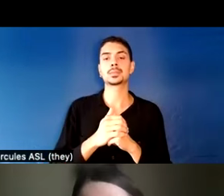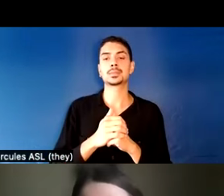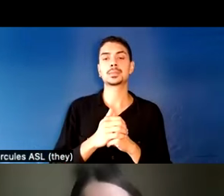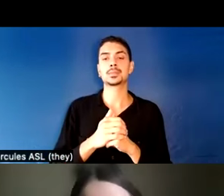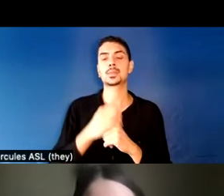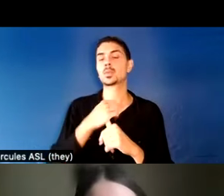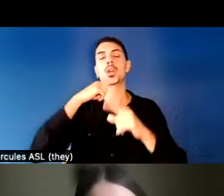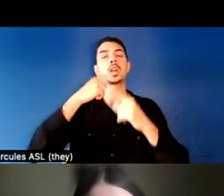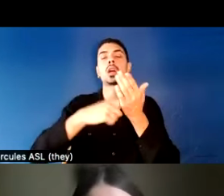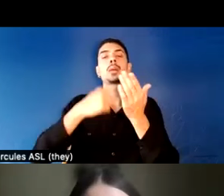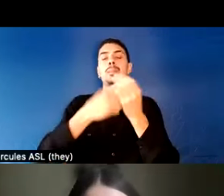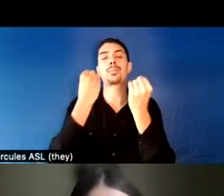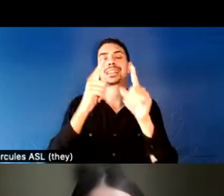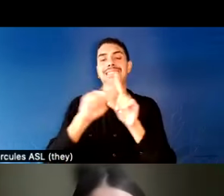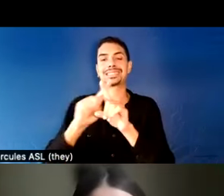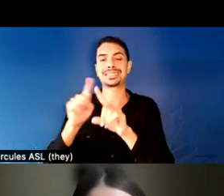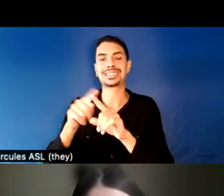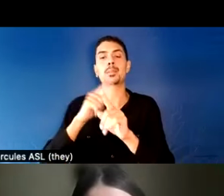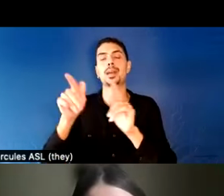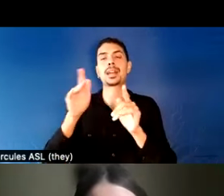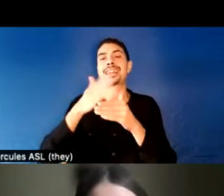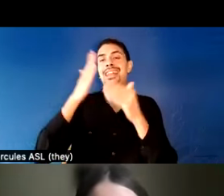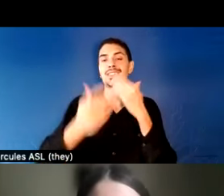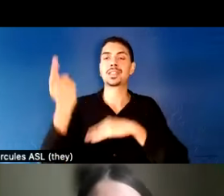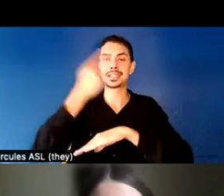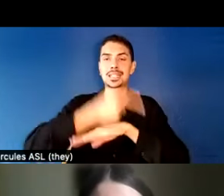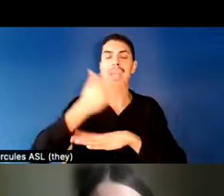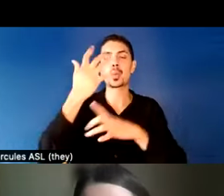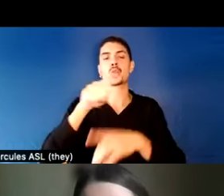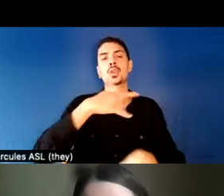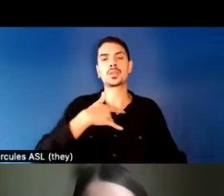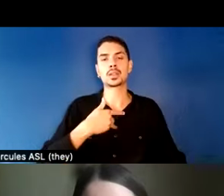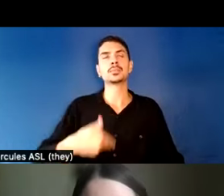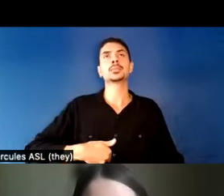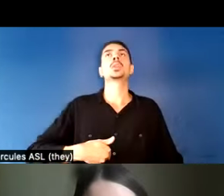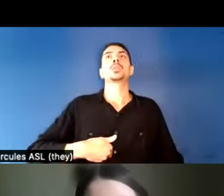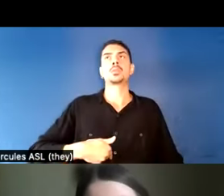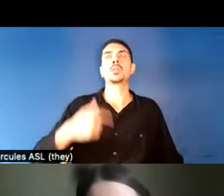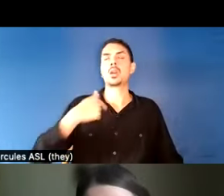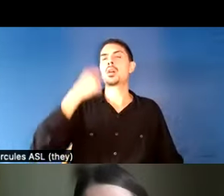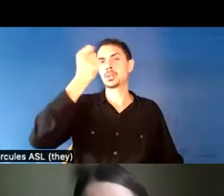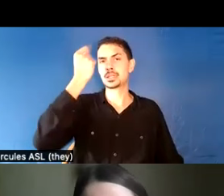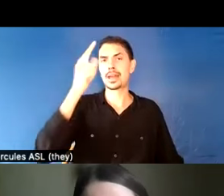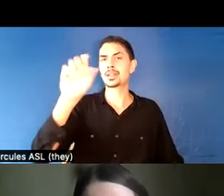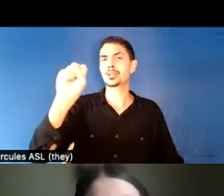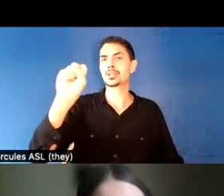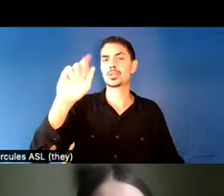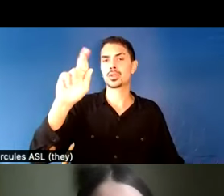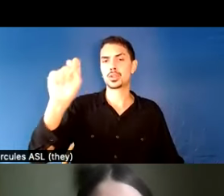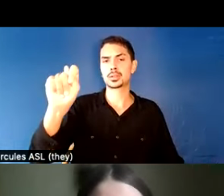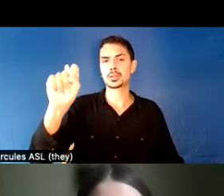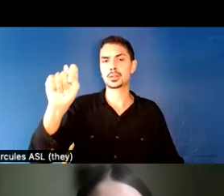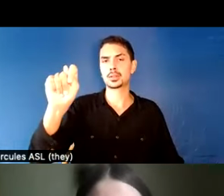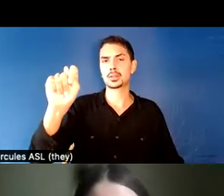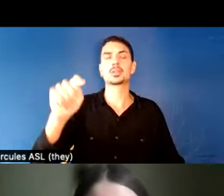of the day, I would like everybody to be leaving with a little bit of a solid understanding about what a SART is, what a SART